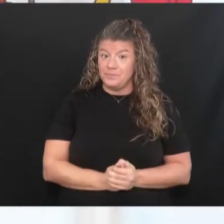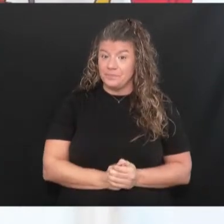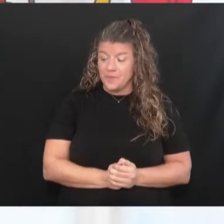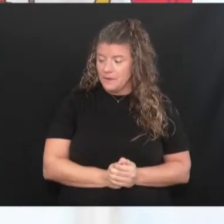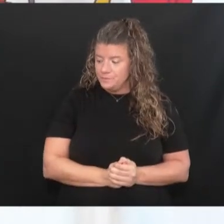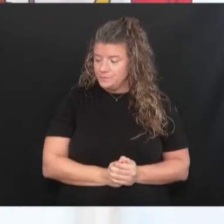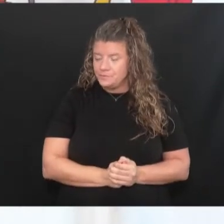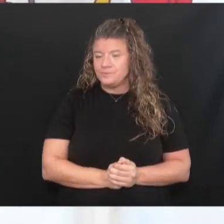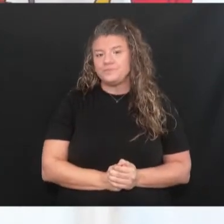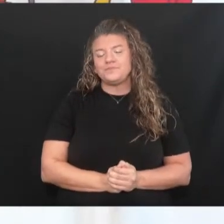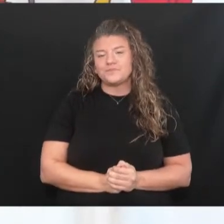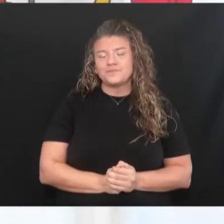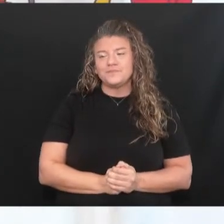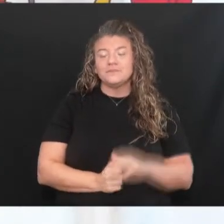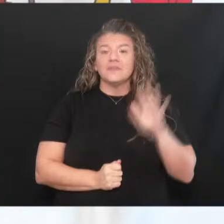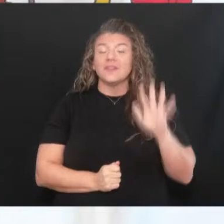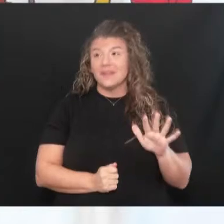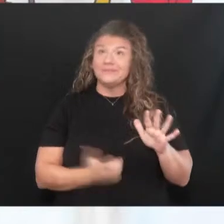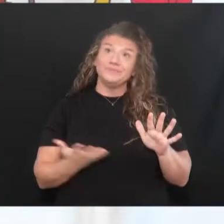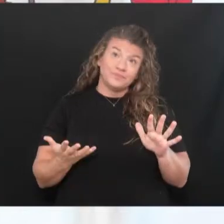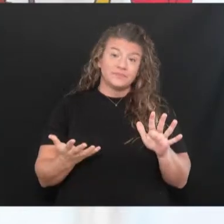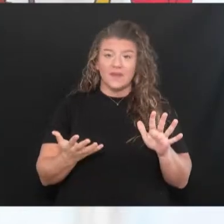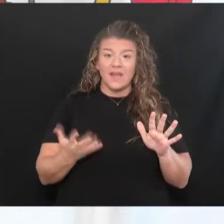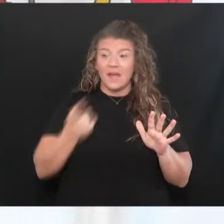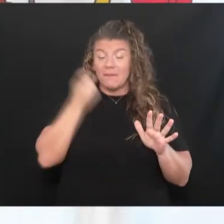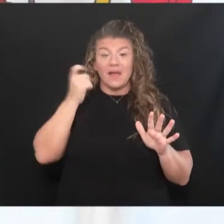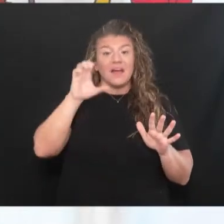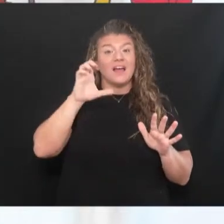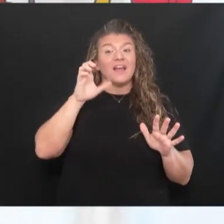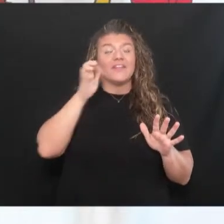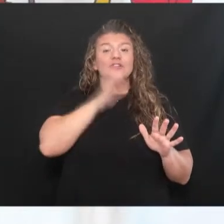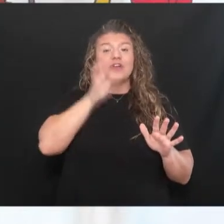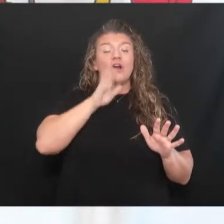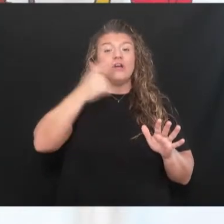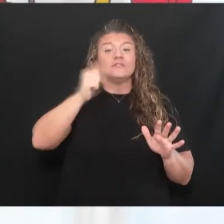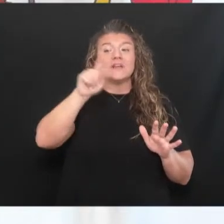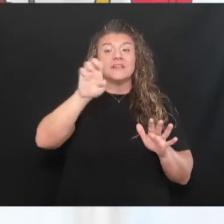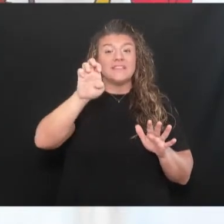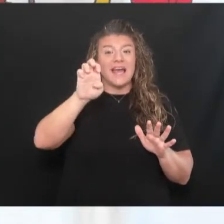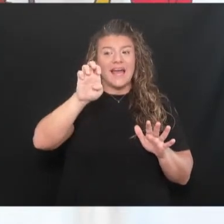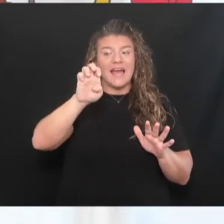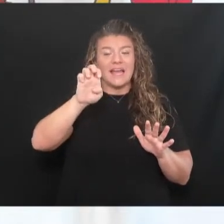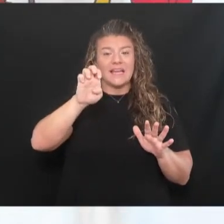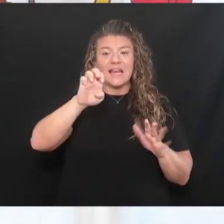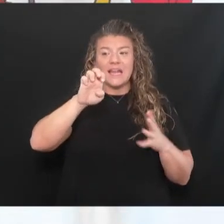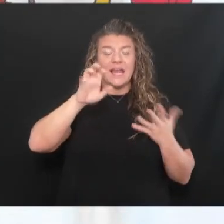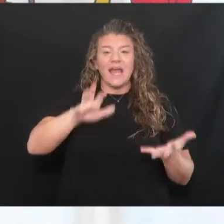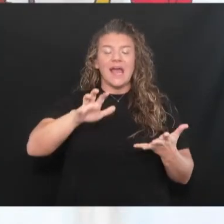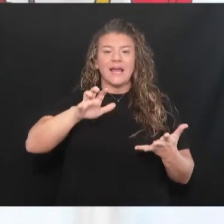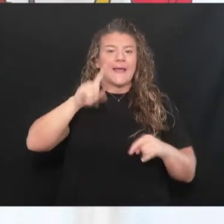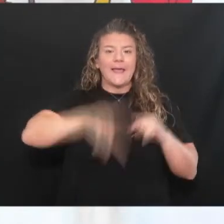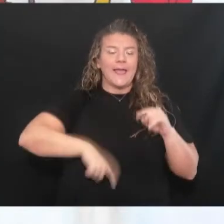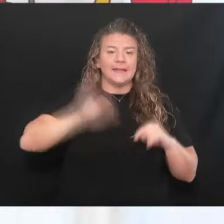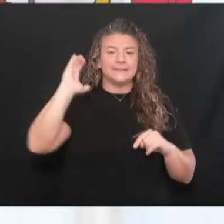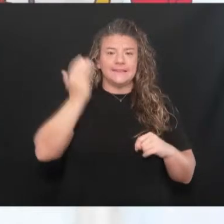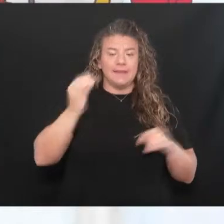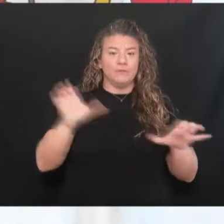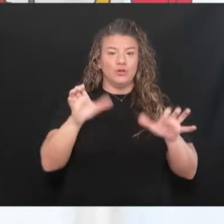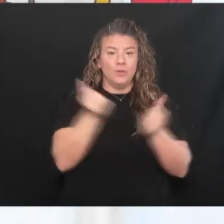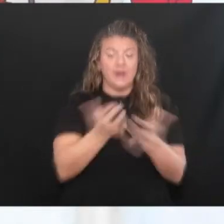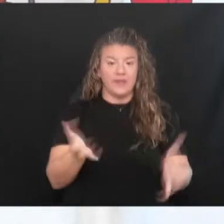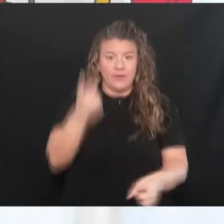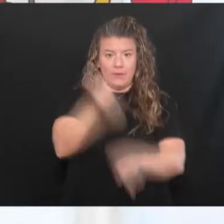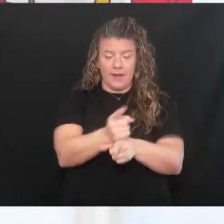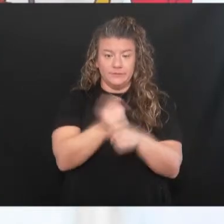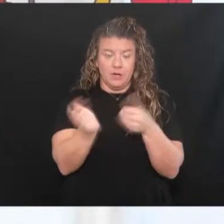I got, evidently, because the Charleston Gazette can't seem, to God above to get it right no matter what they try to do. Maybe